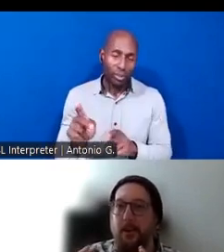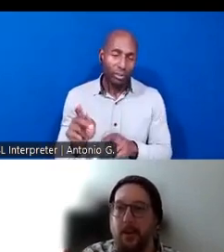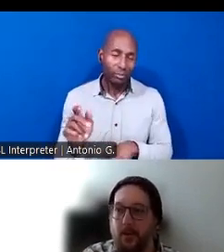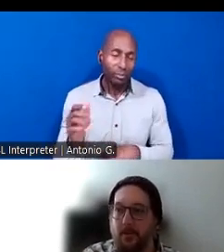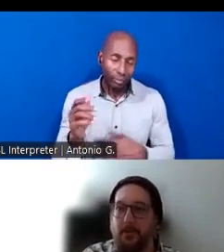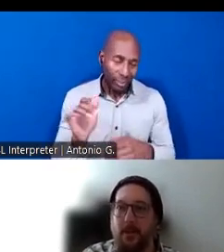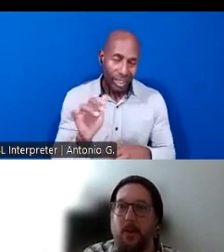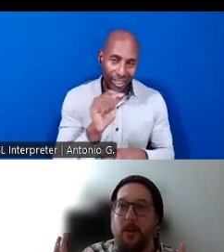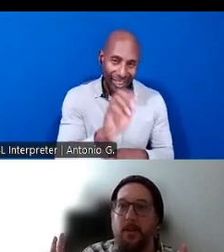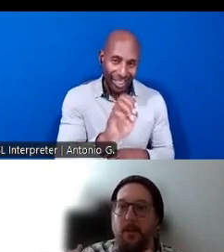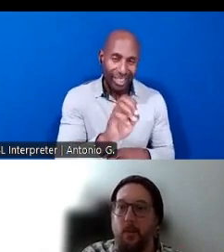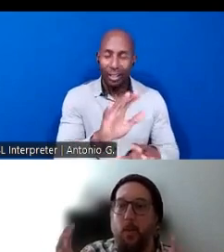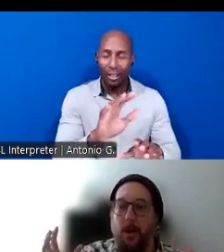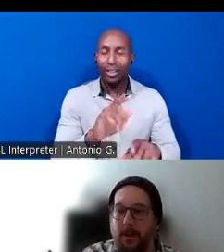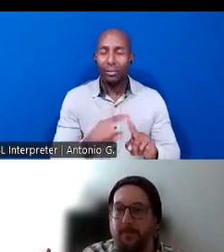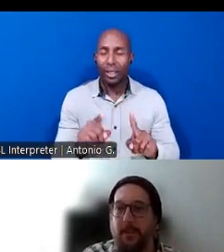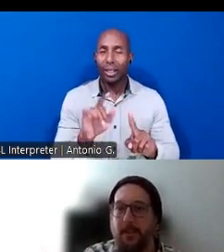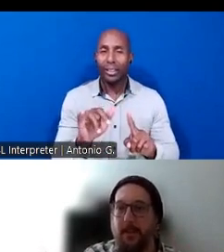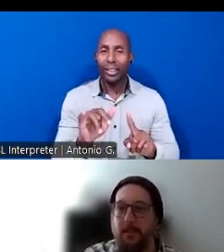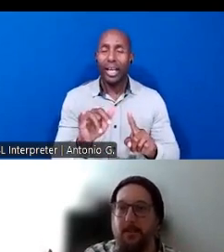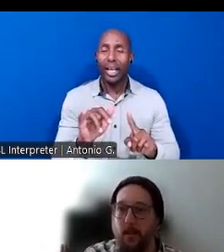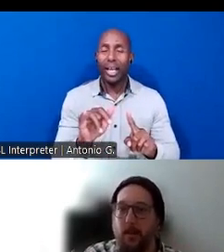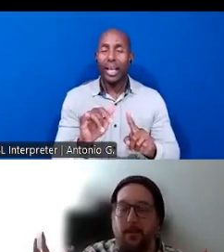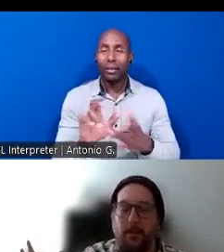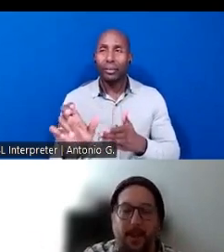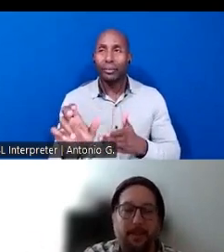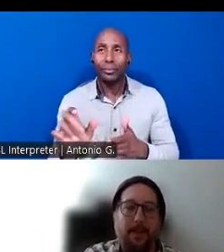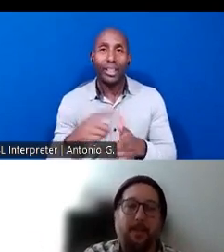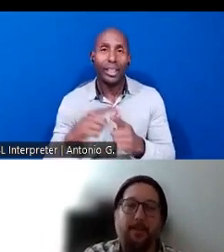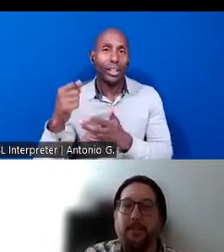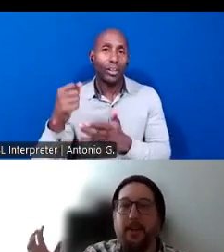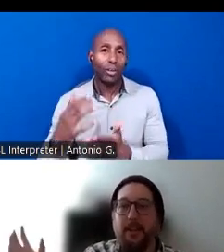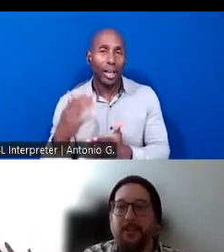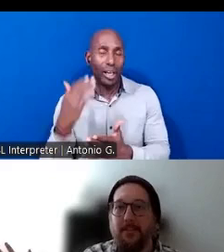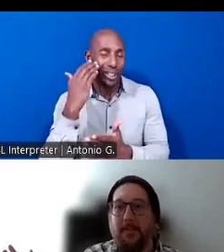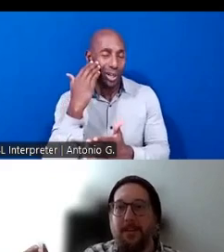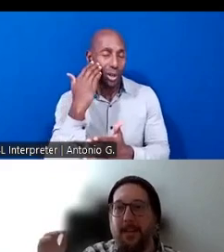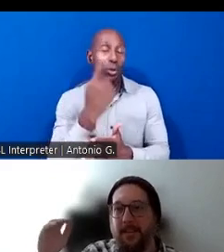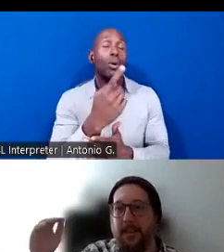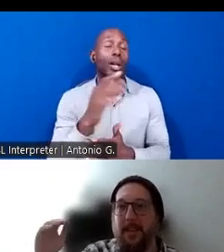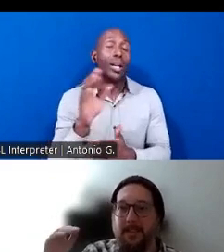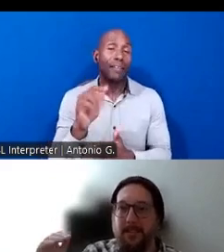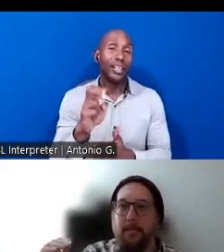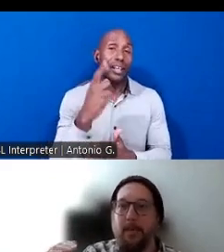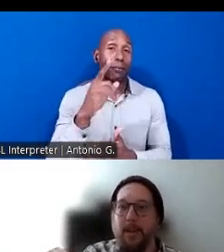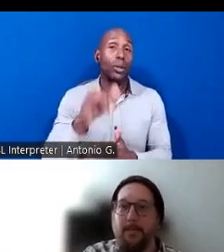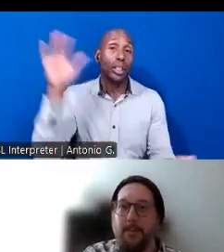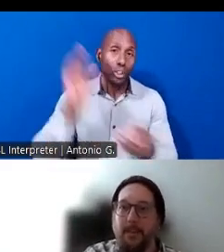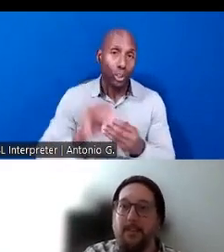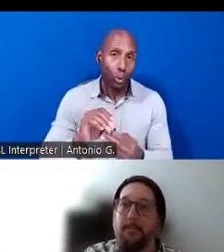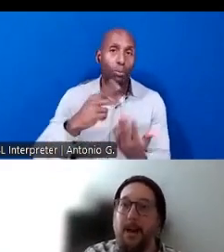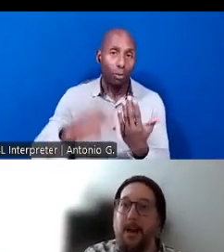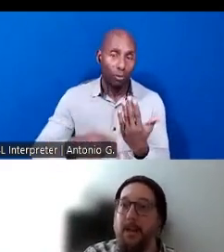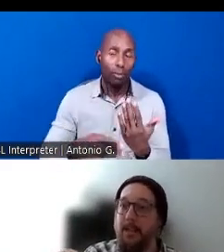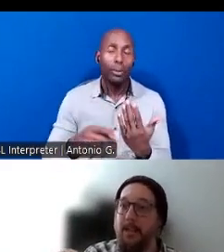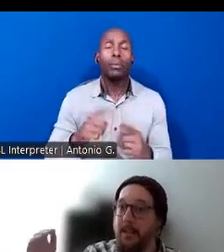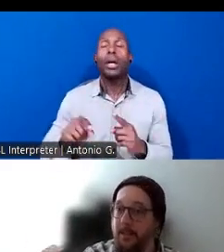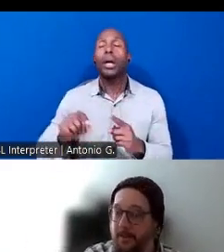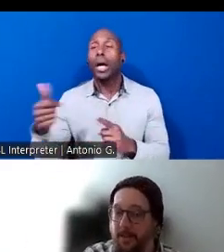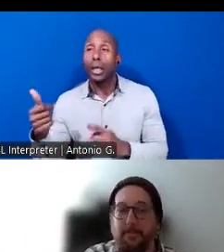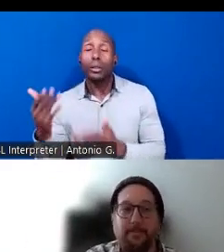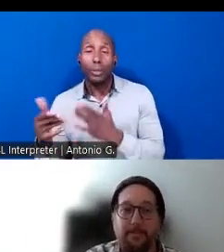the grant knows one FTE number for the grant versus others who might need separate FTEs by